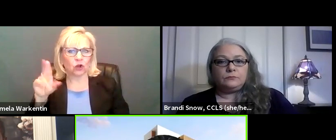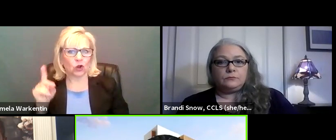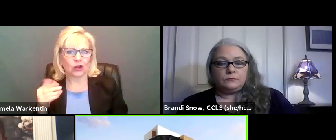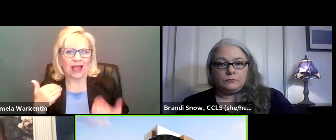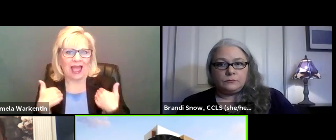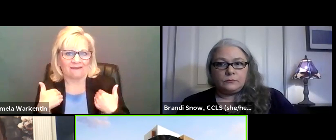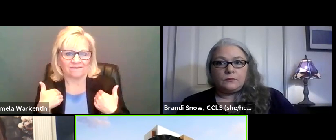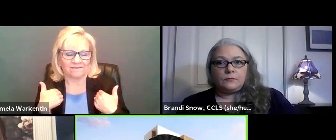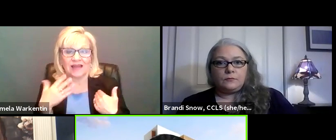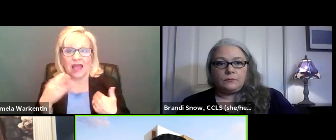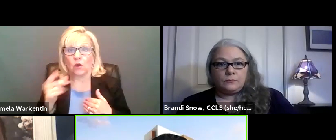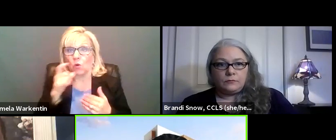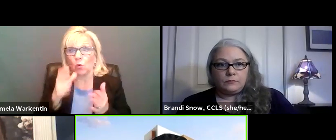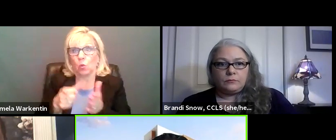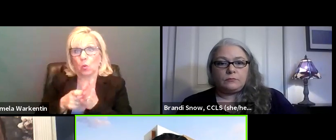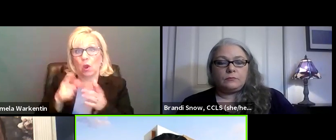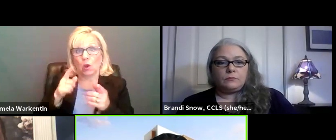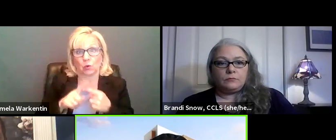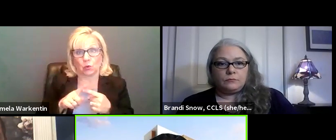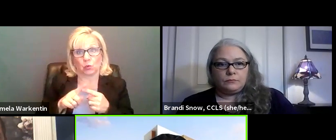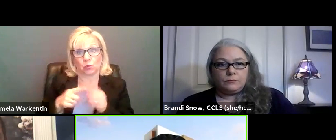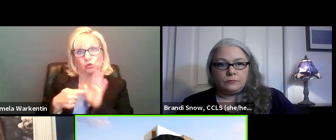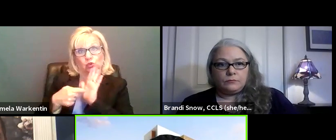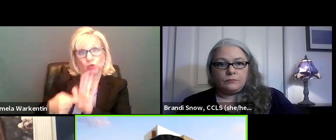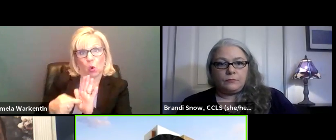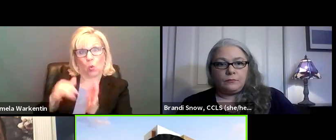to demonstrate that the declaration is true?